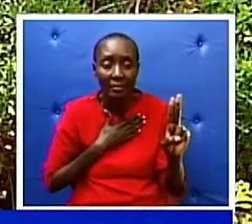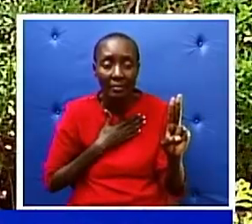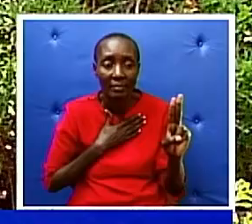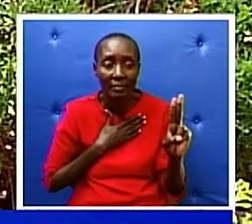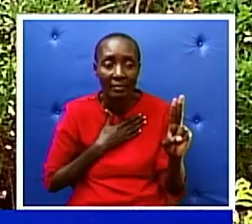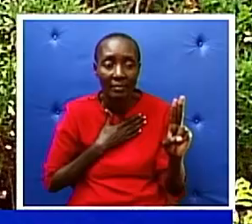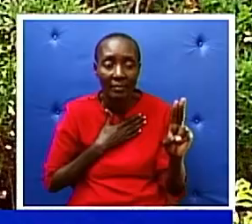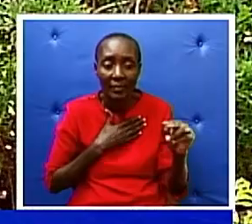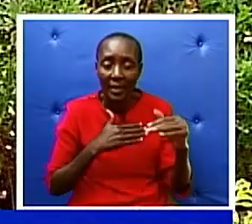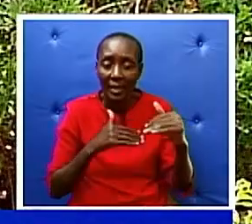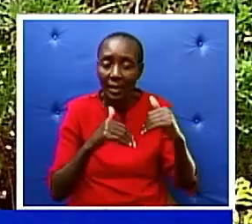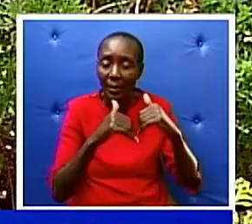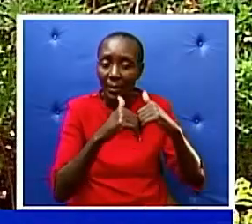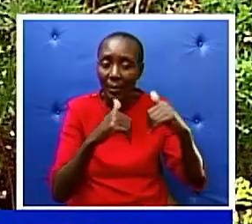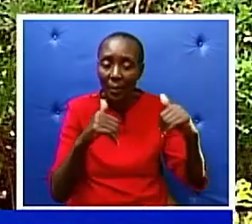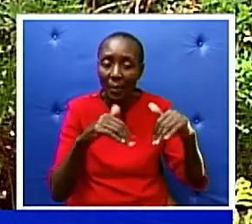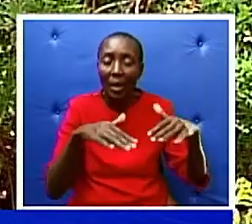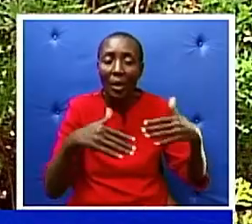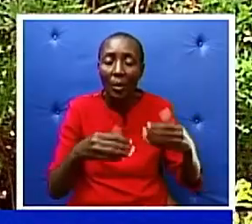divide or distribute